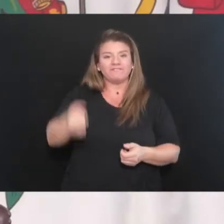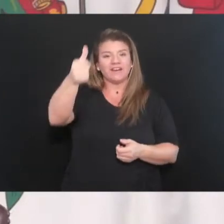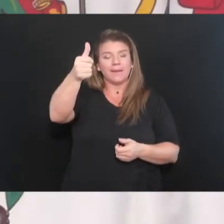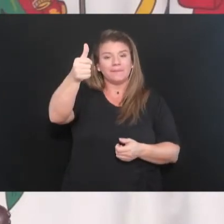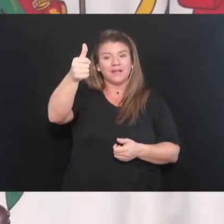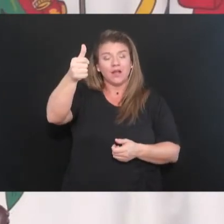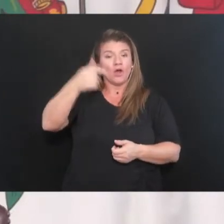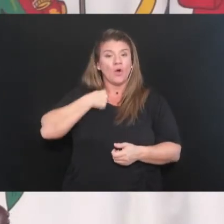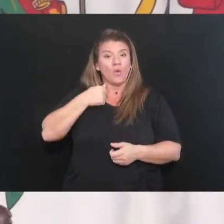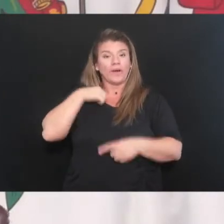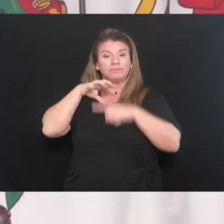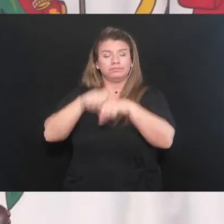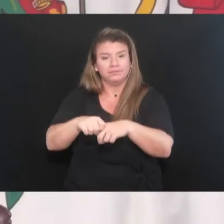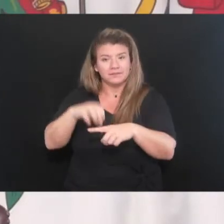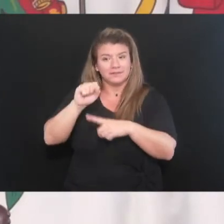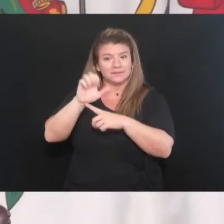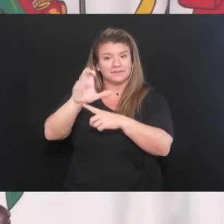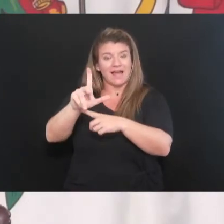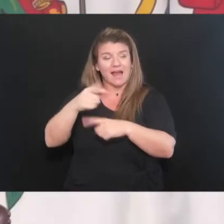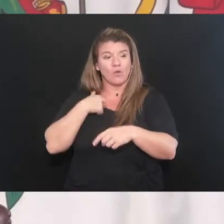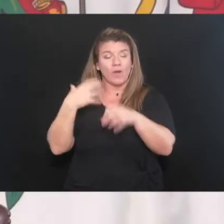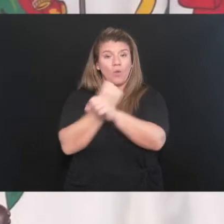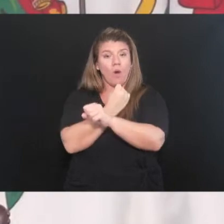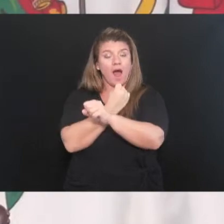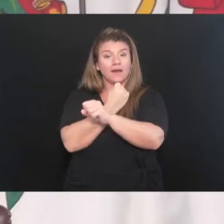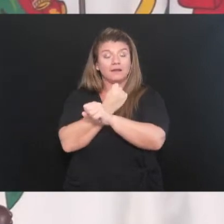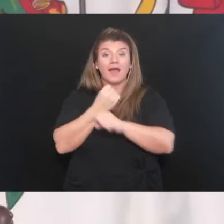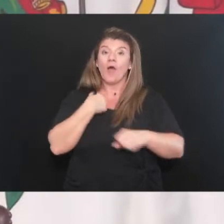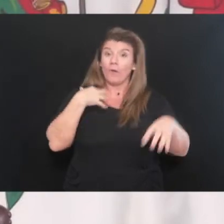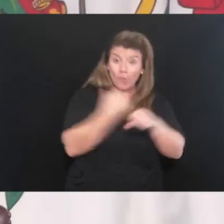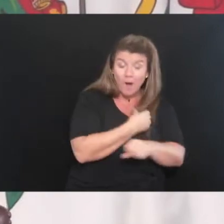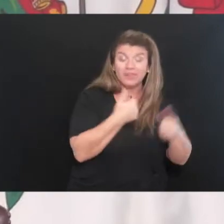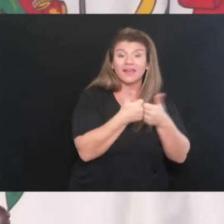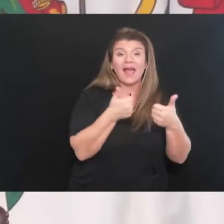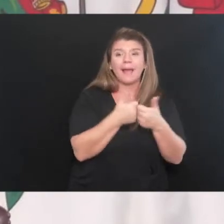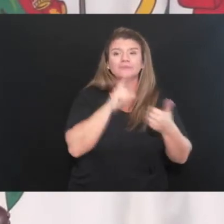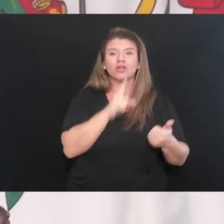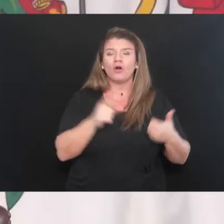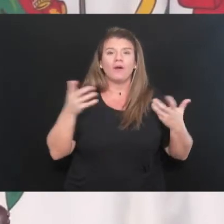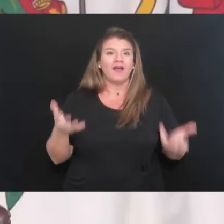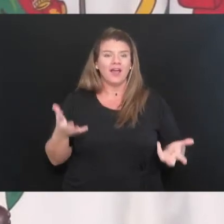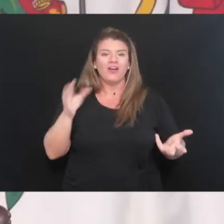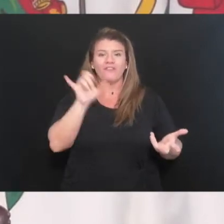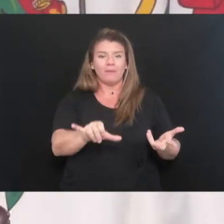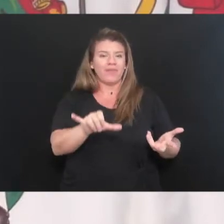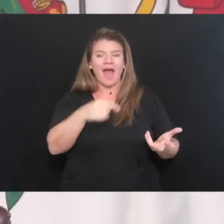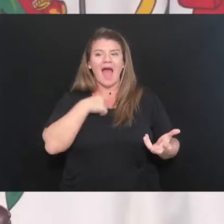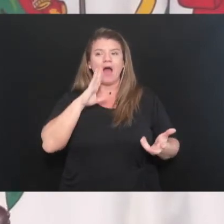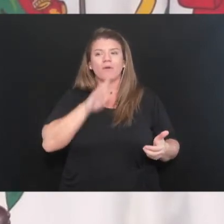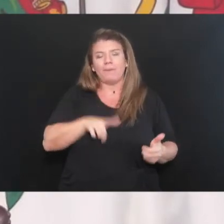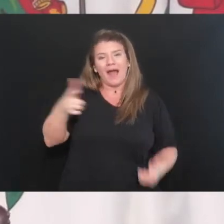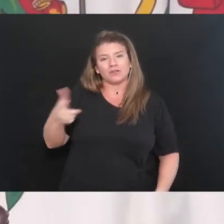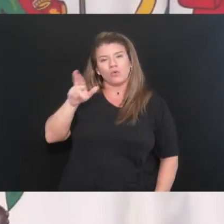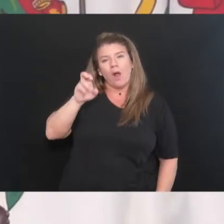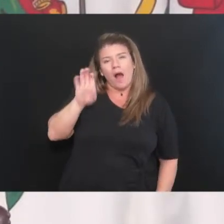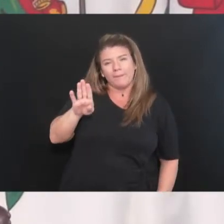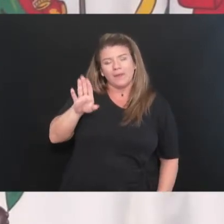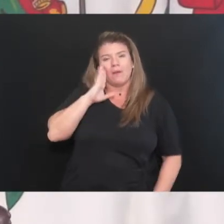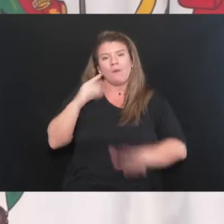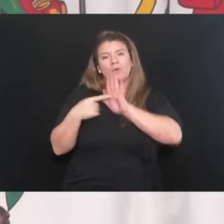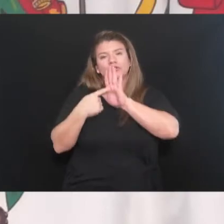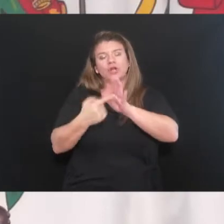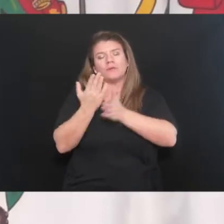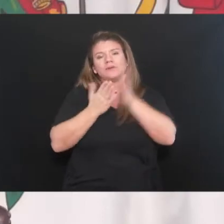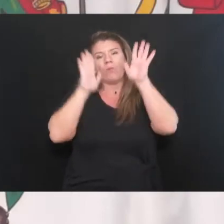the deck that WVU would win the coin flip, and they won it. And so from that, I'll pass to Rob, and then we're going to show you some